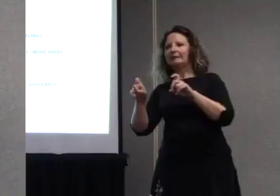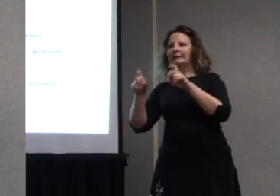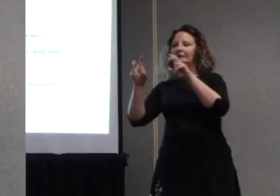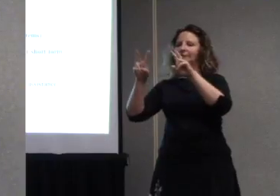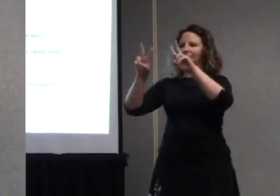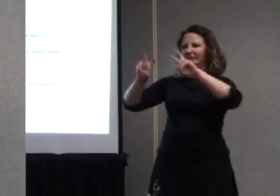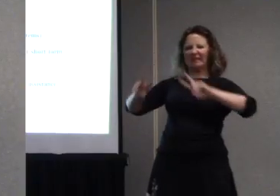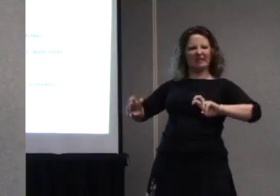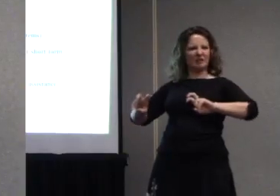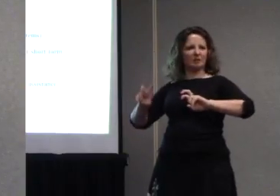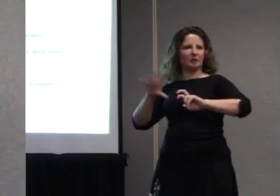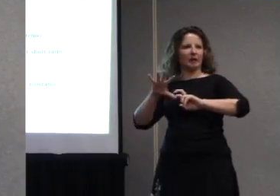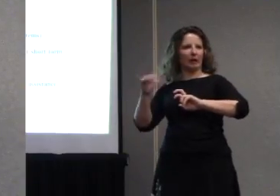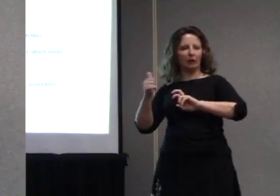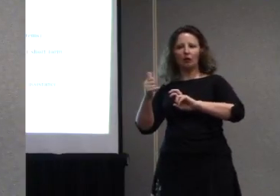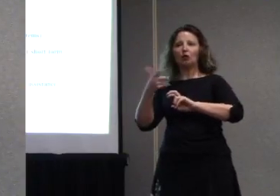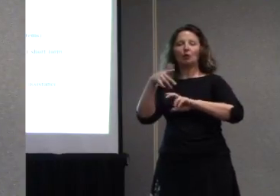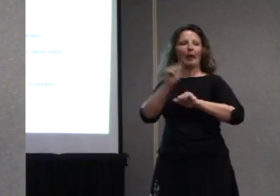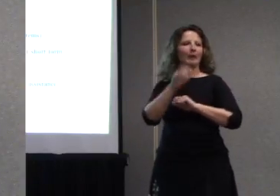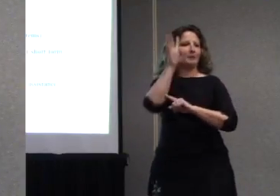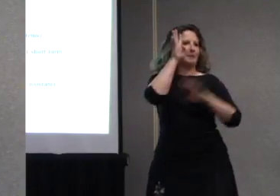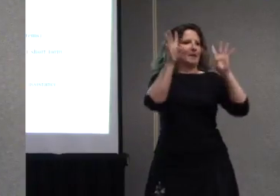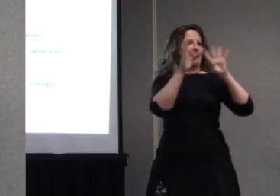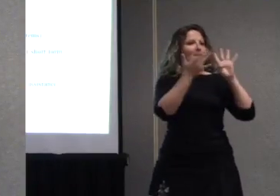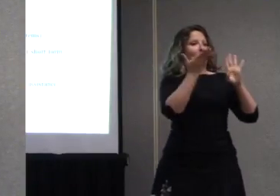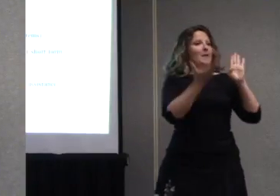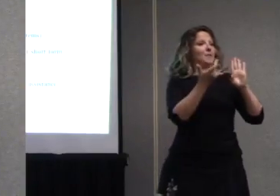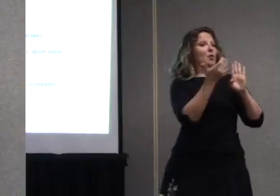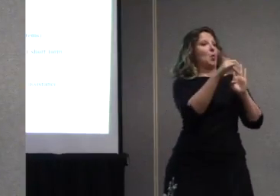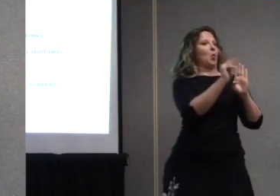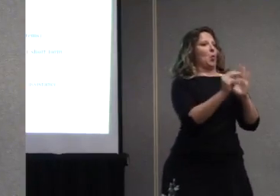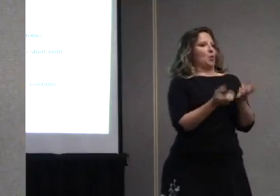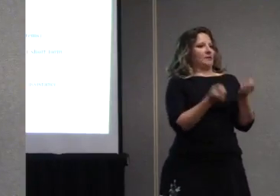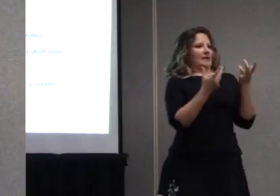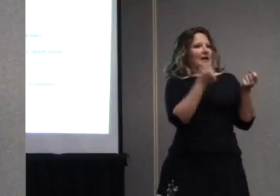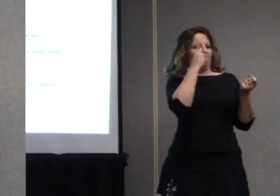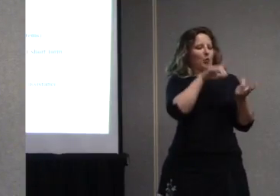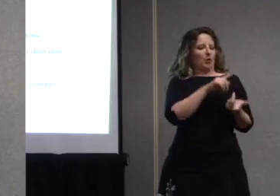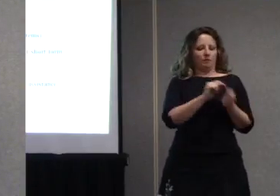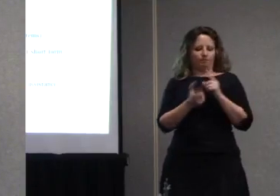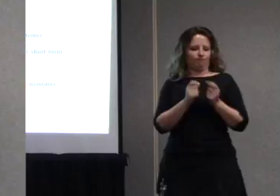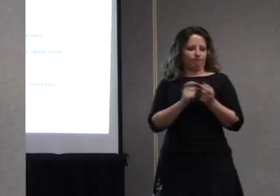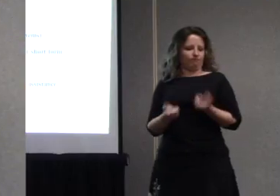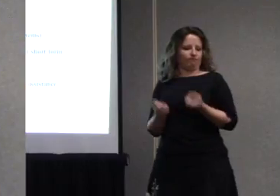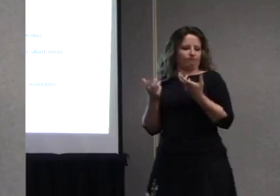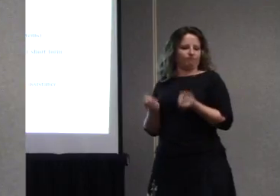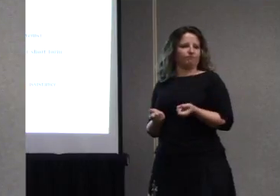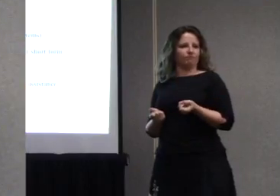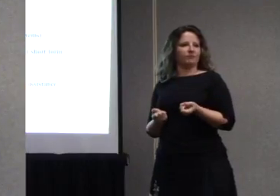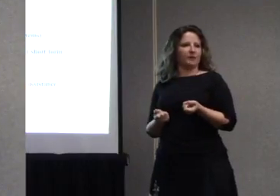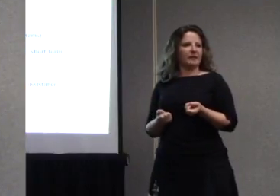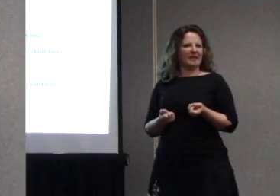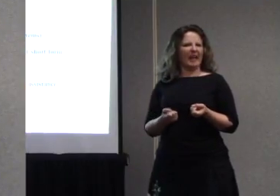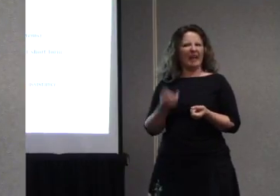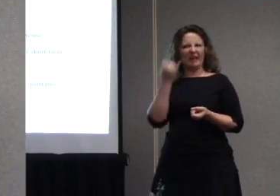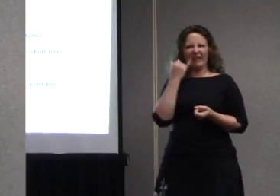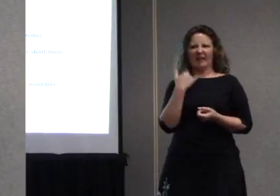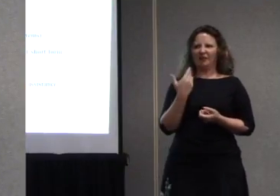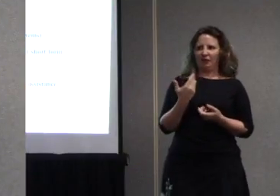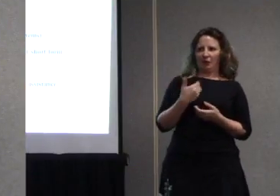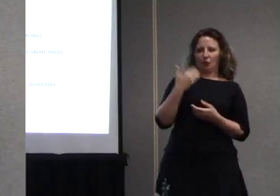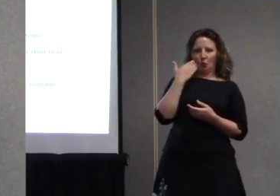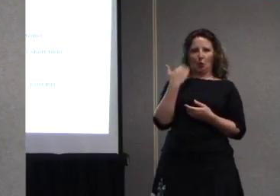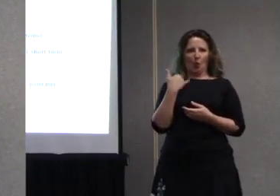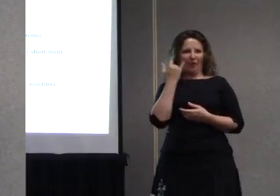any of the ones that we've got here or any other instrument, you've thought up your own signs for how you're going to sign stuff. And those of us that